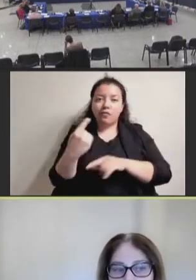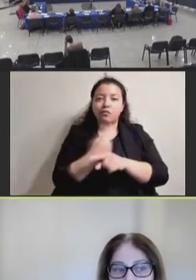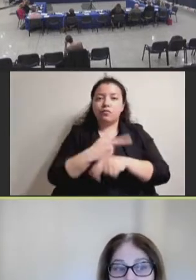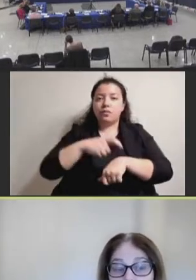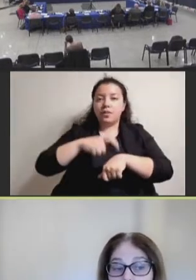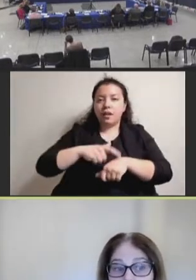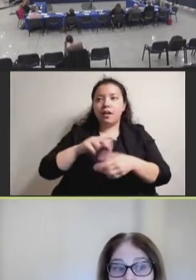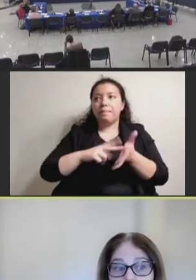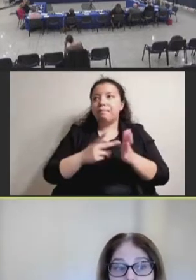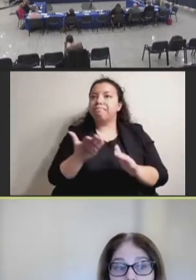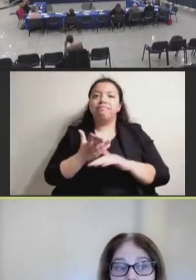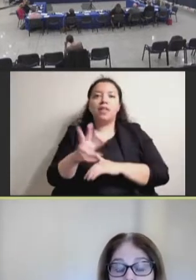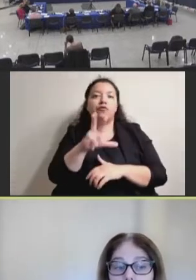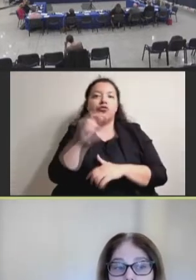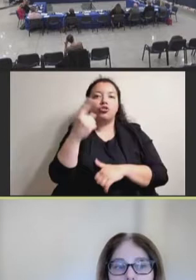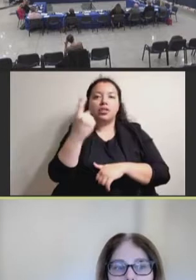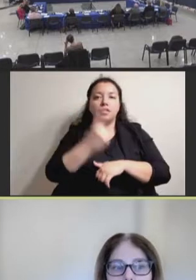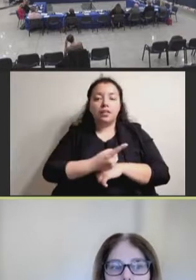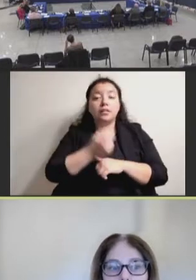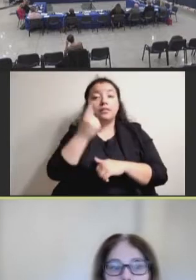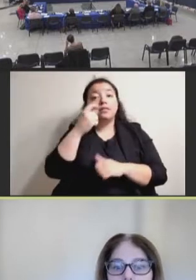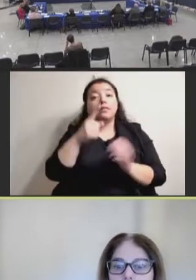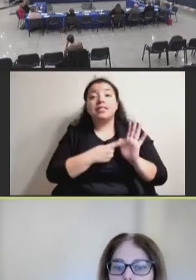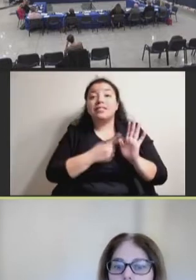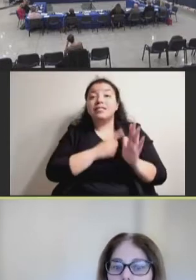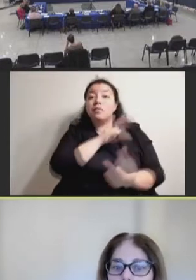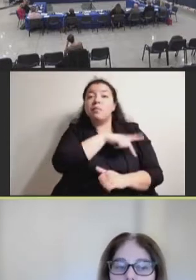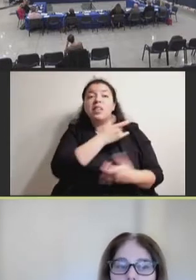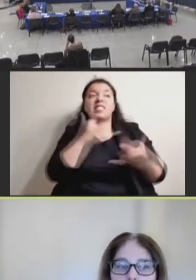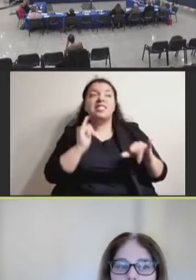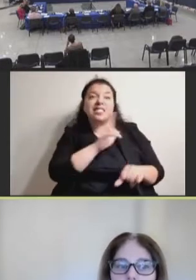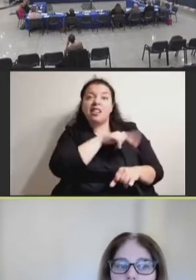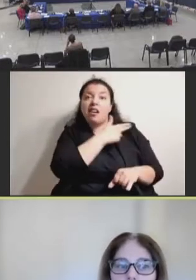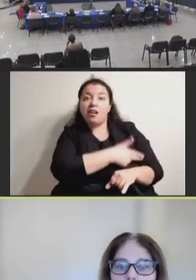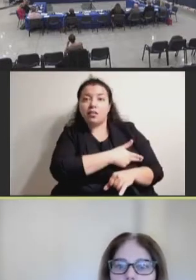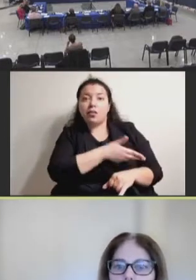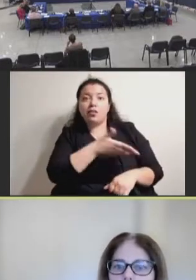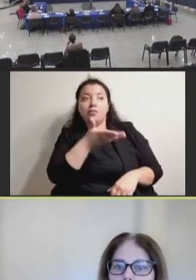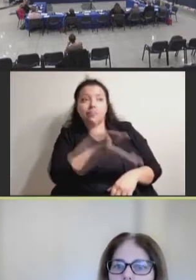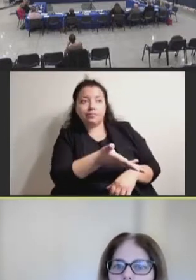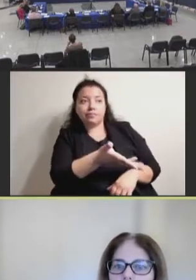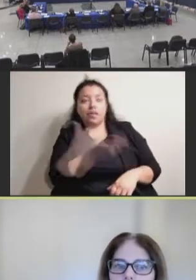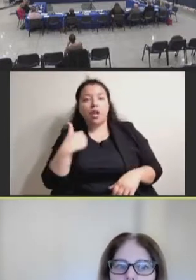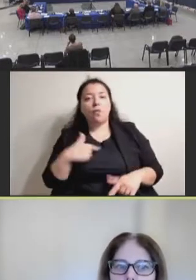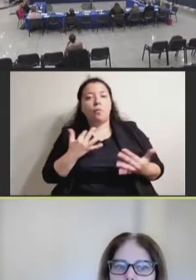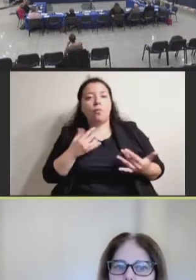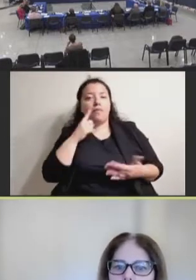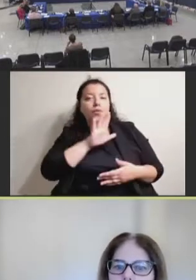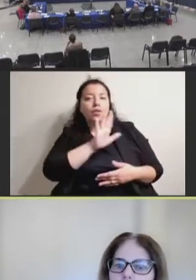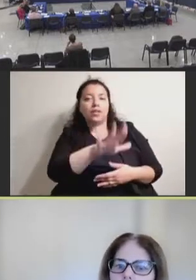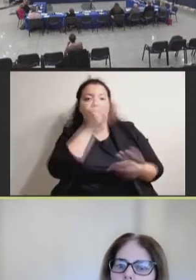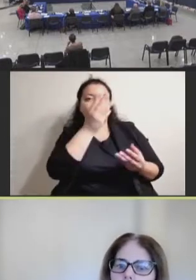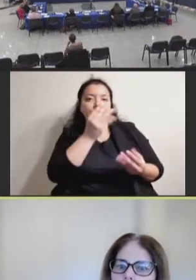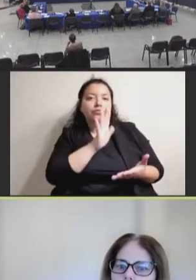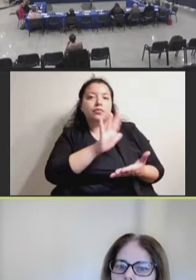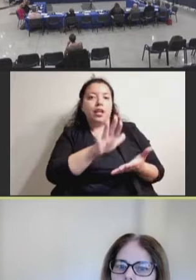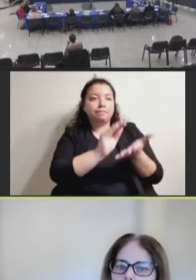or something like that. Sometimes these patients are still in the hospital when we review their charts. We need to get their full medical records to finally make a final case